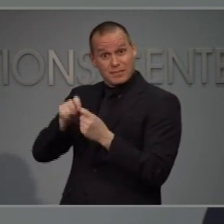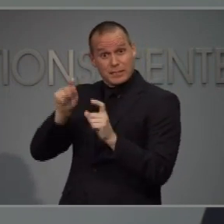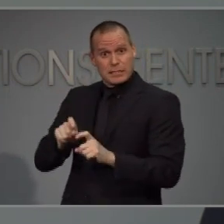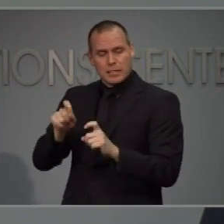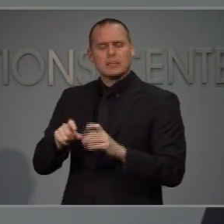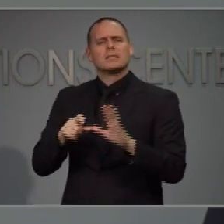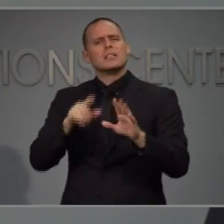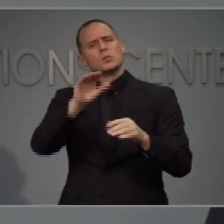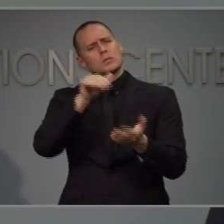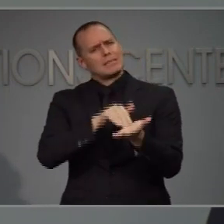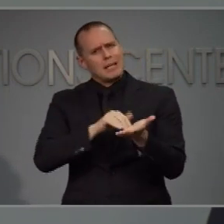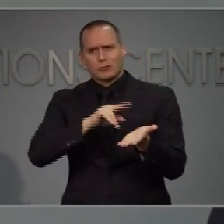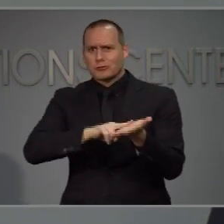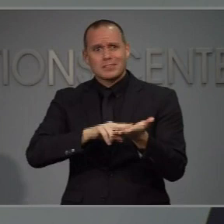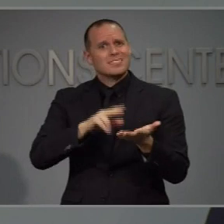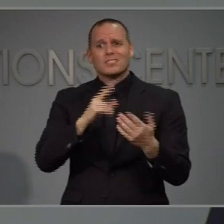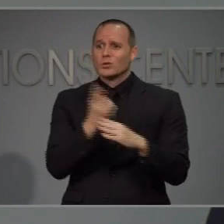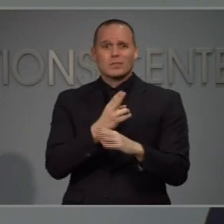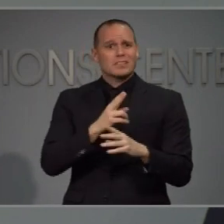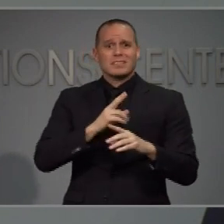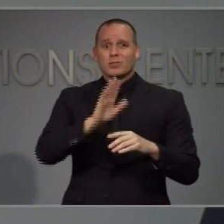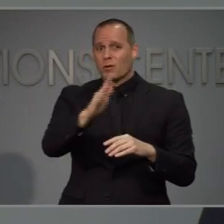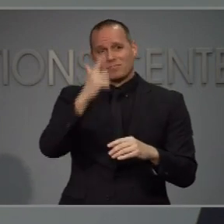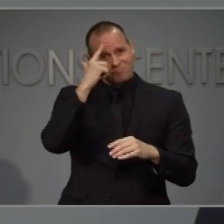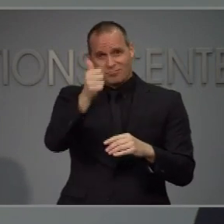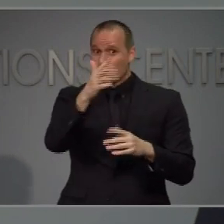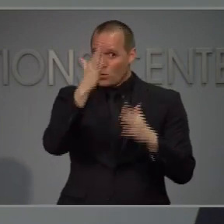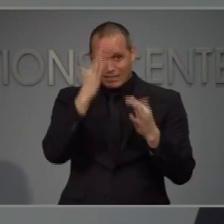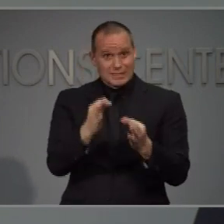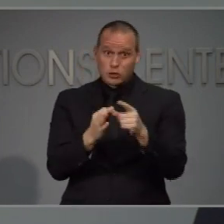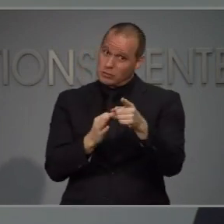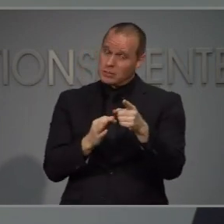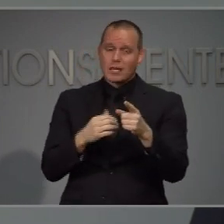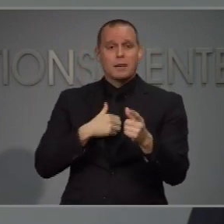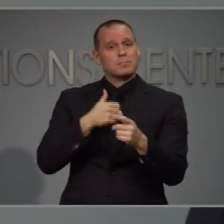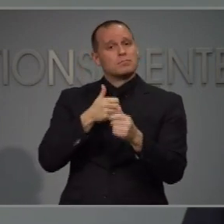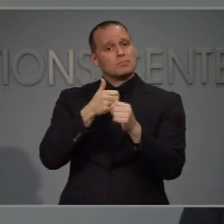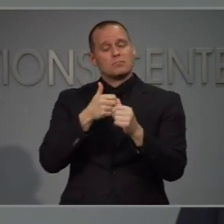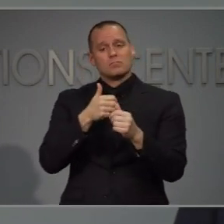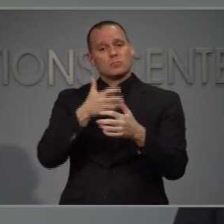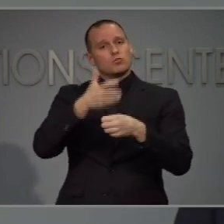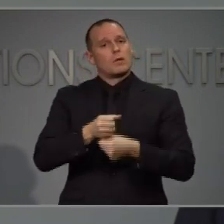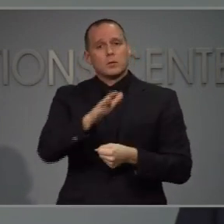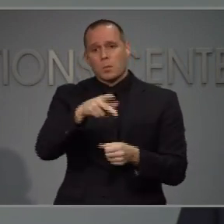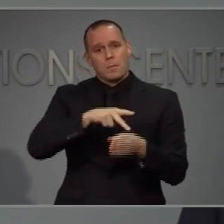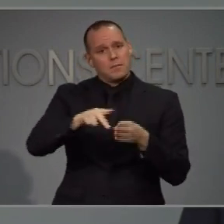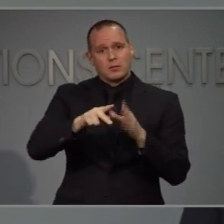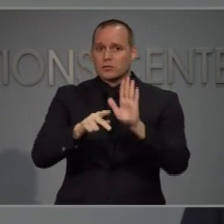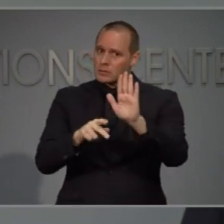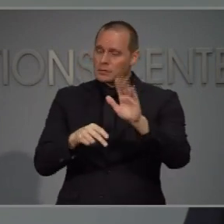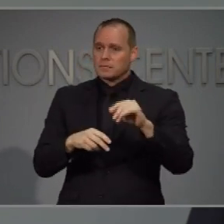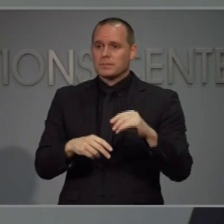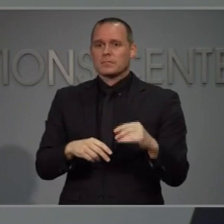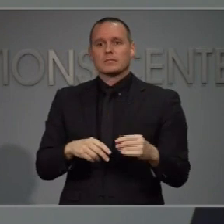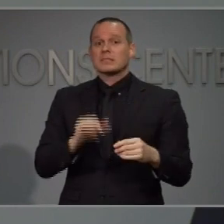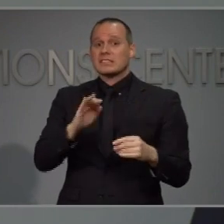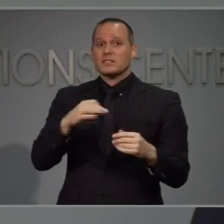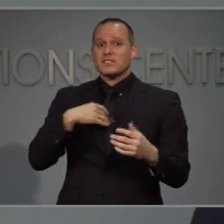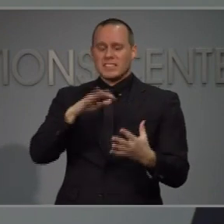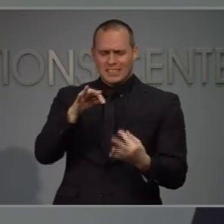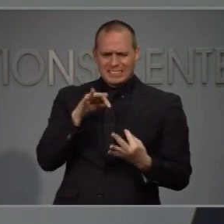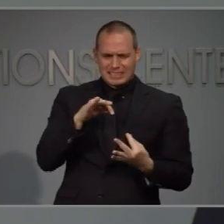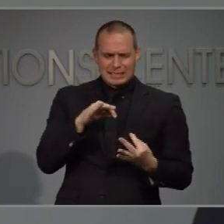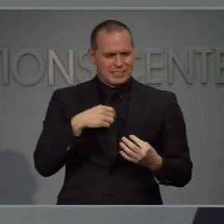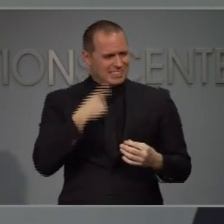your best clinical judgment. If the test is wrong and you know that person has COVID-19, send another test, or just tell